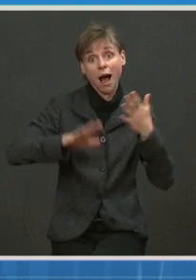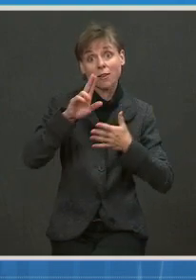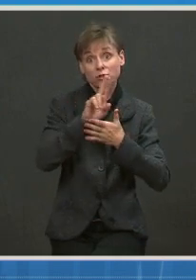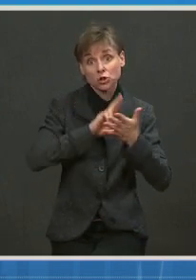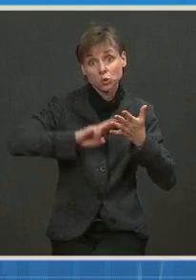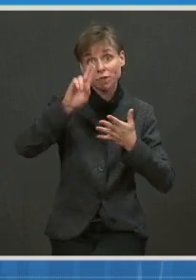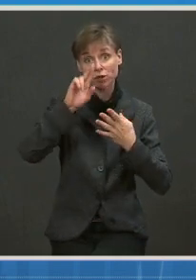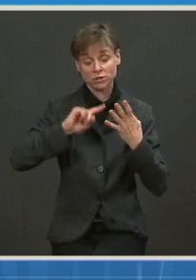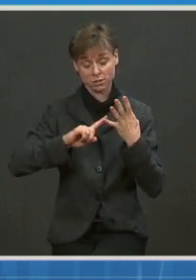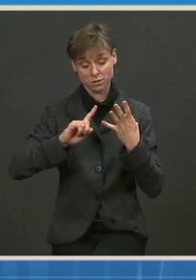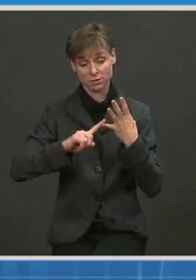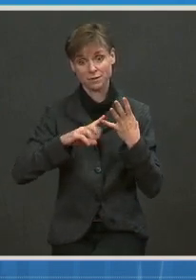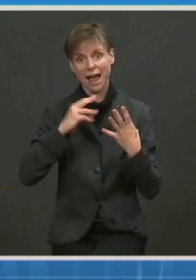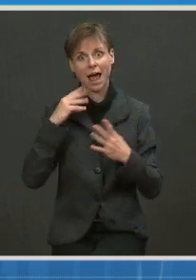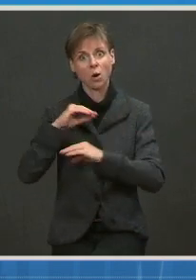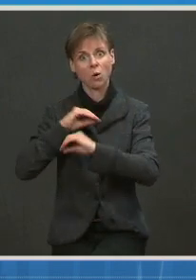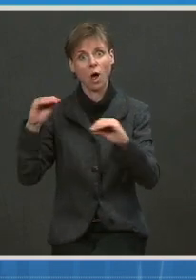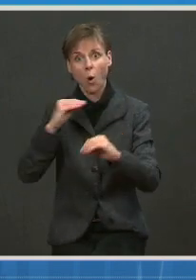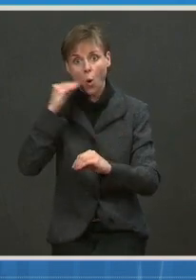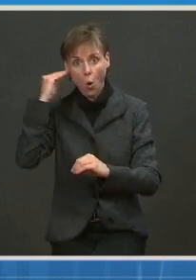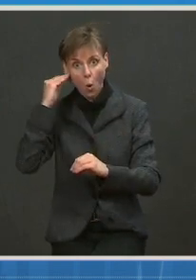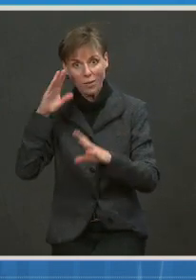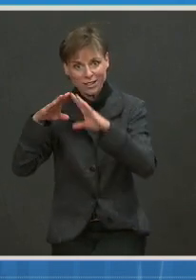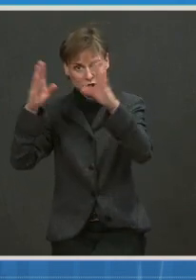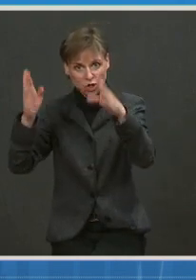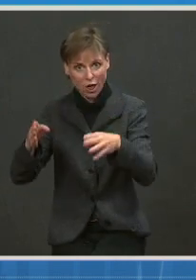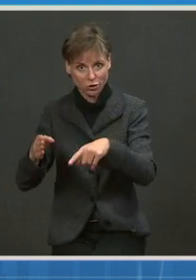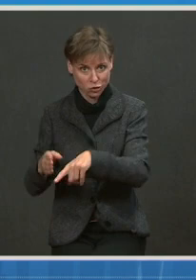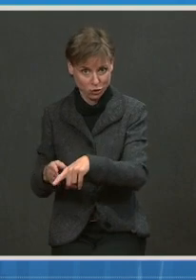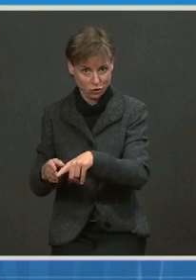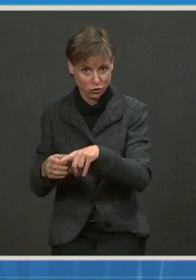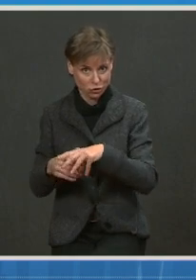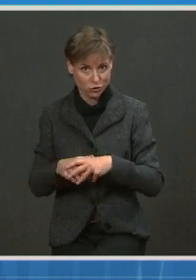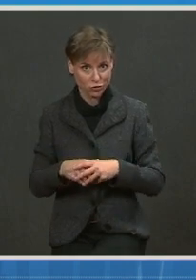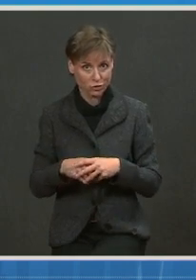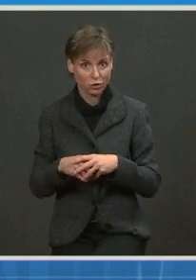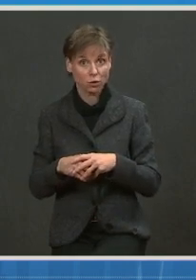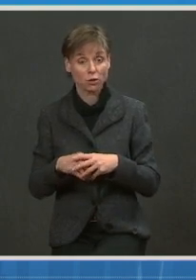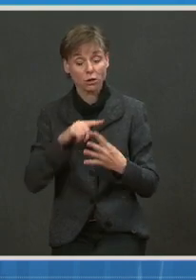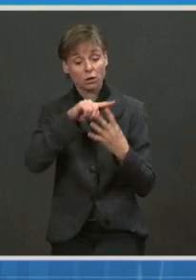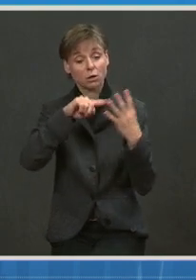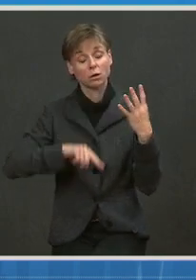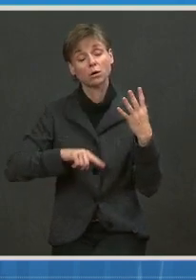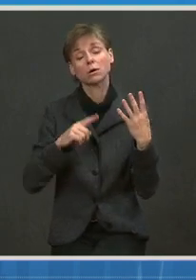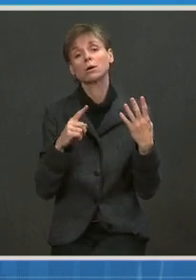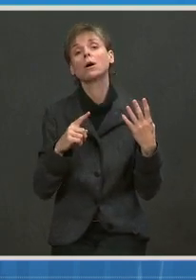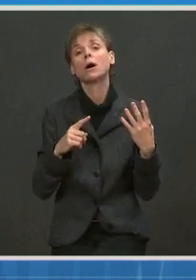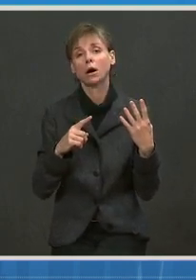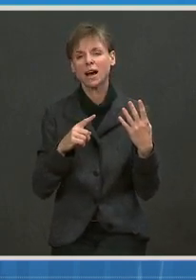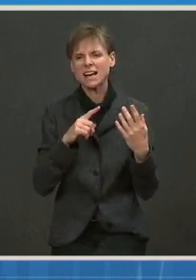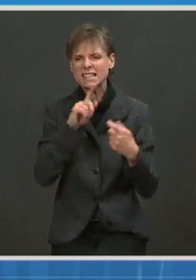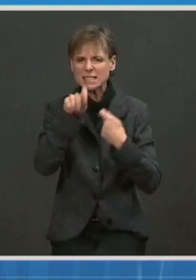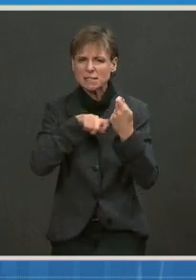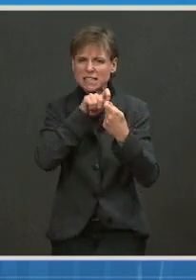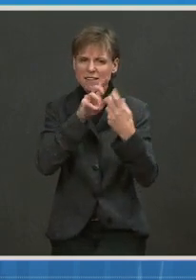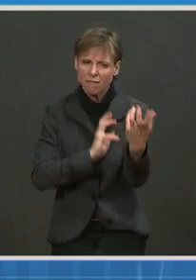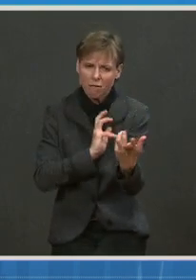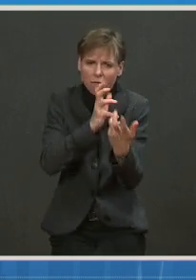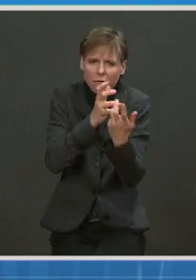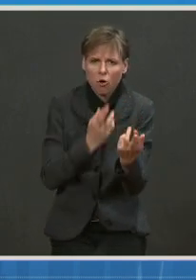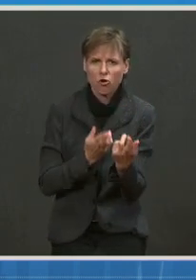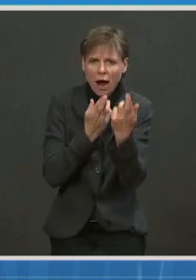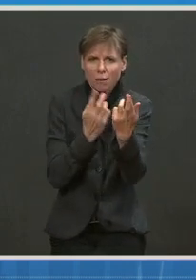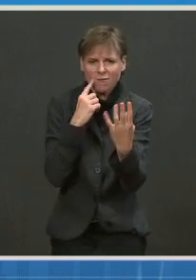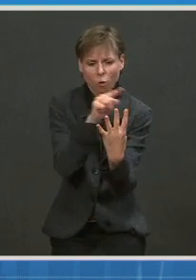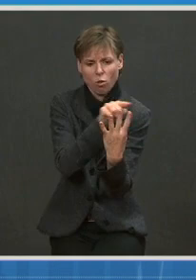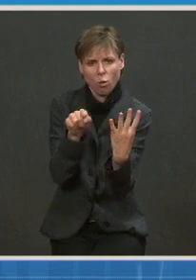and encampments. Each of these companion documents, guidance documents, provide tailored recommendations that take into